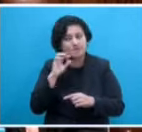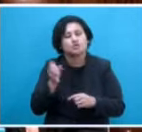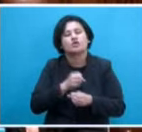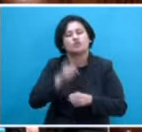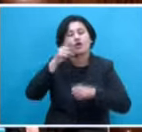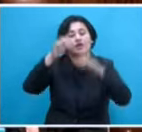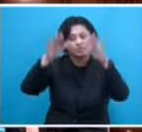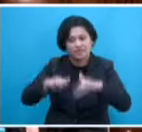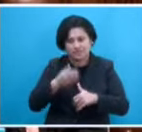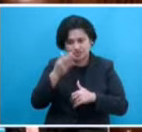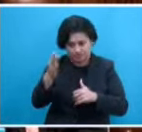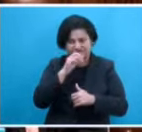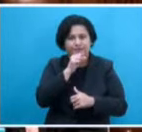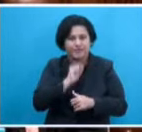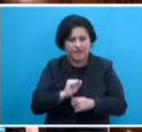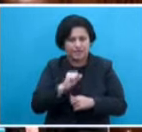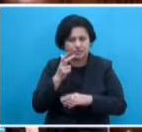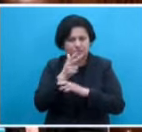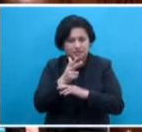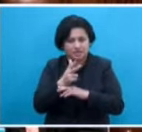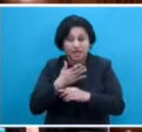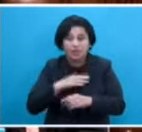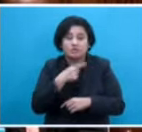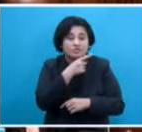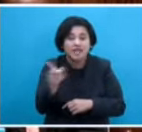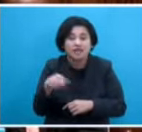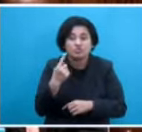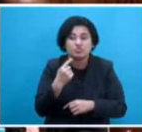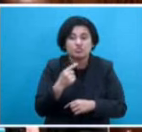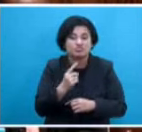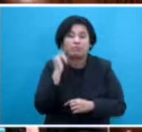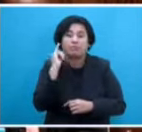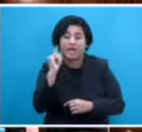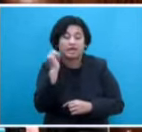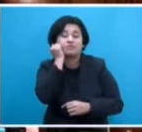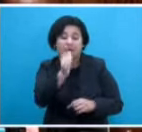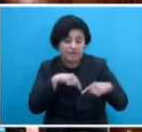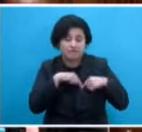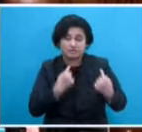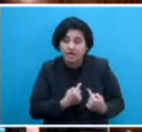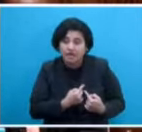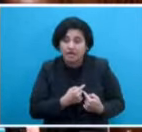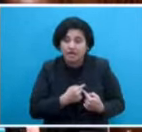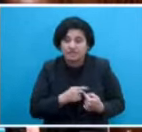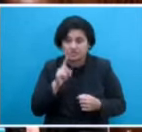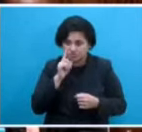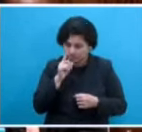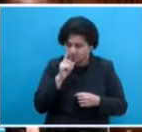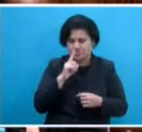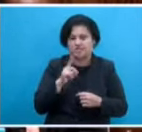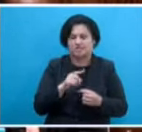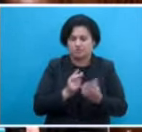Ilyasa and family. And I want to say to those bad-hearted people, good will always triumph over evil, and the truth will